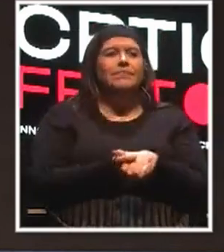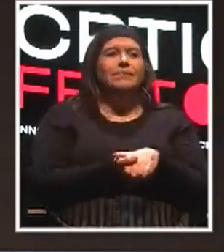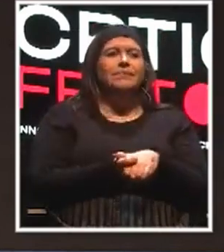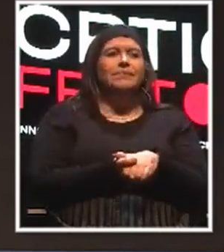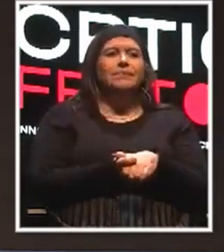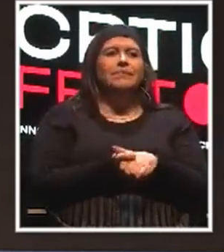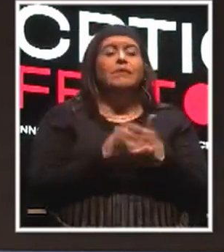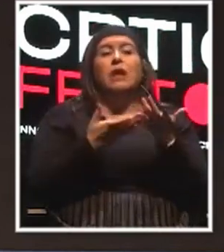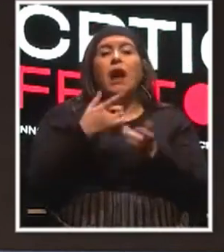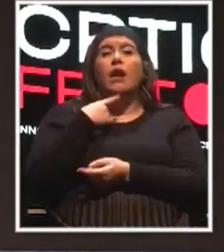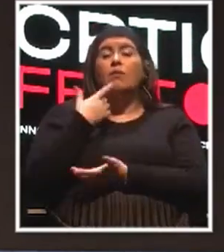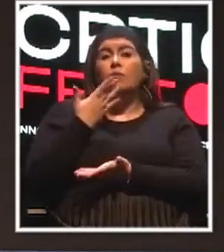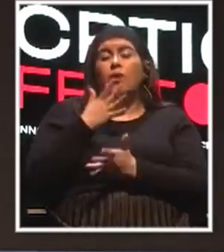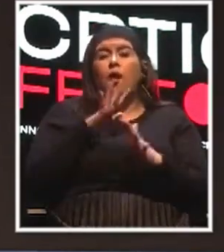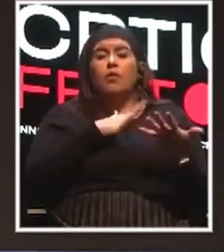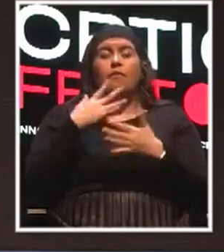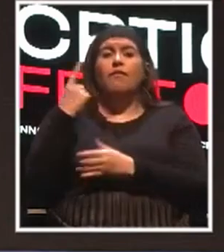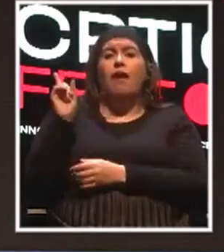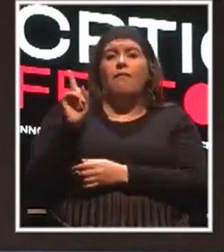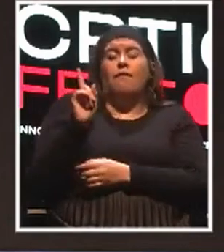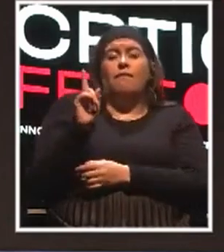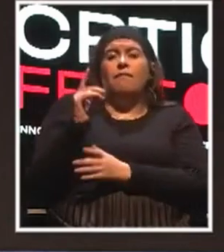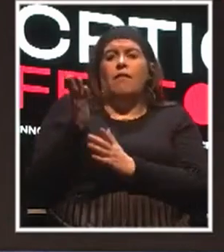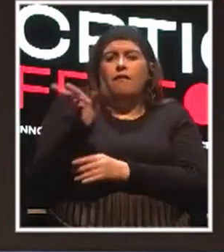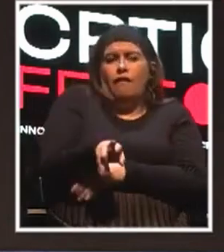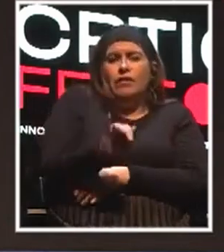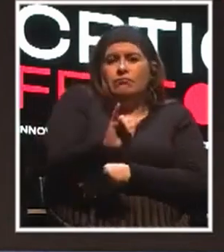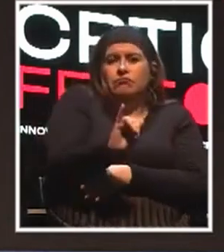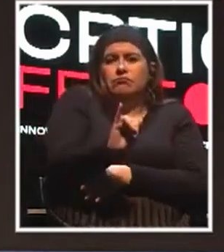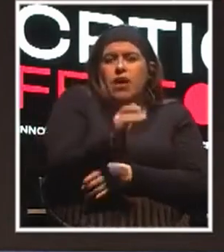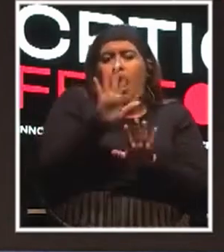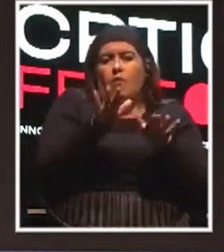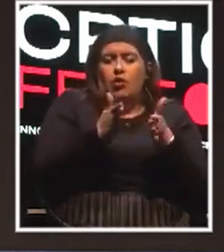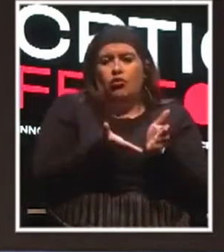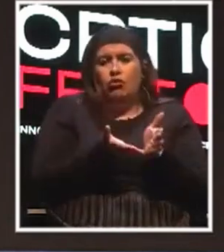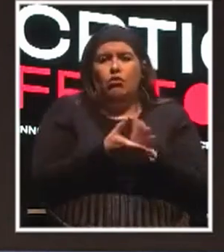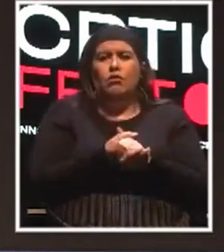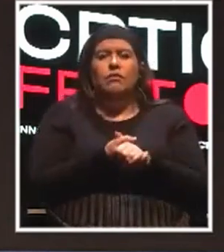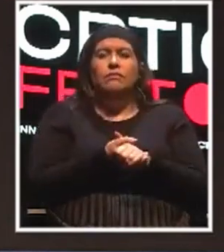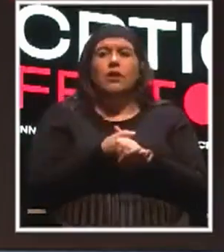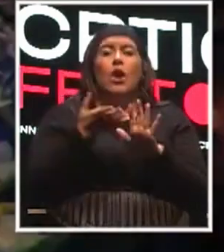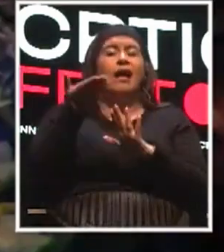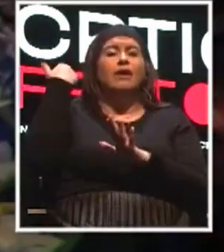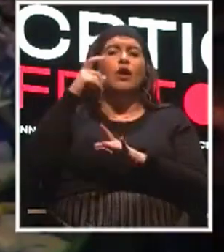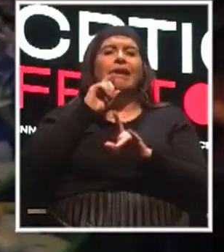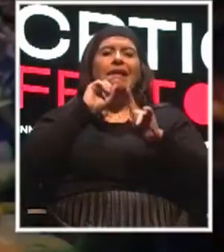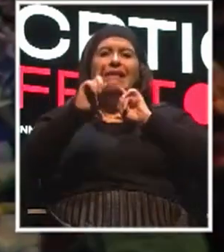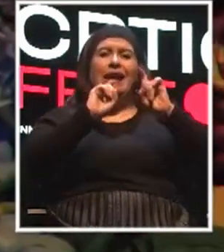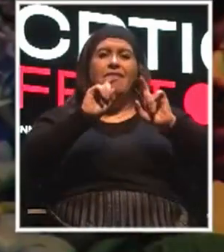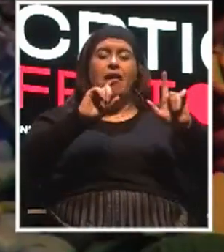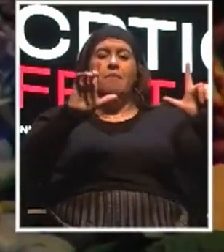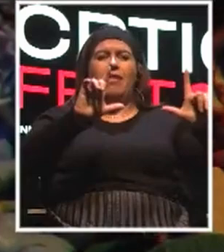we're now in a time where the streaming services are retrenching. The